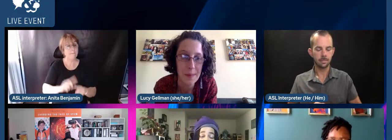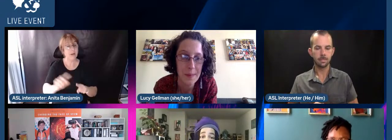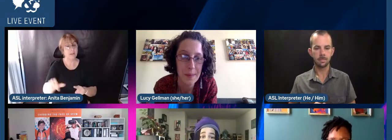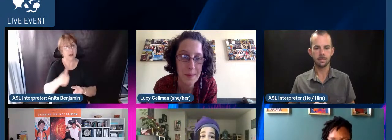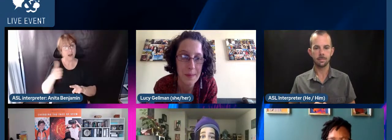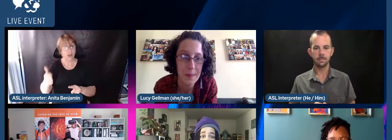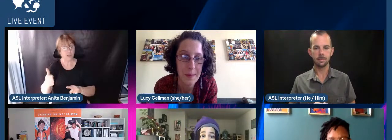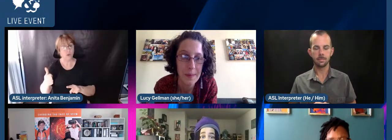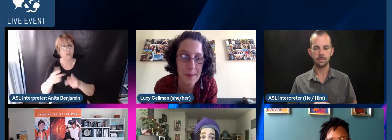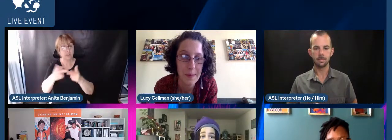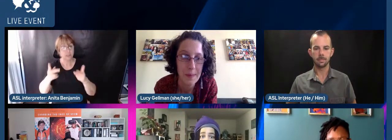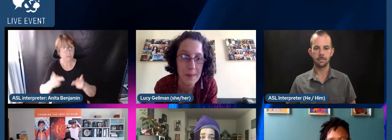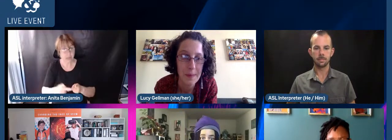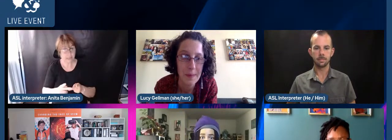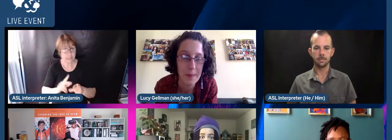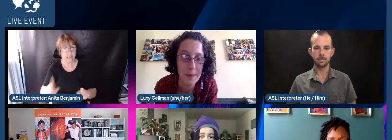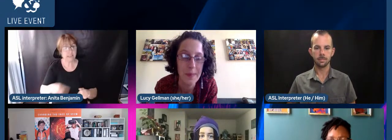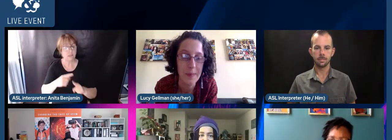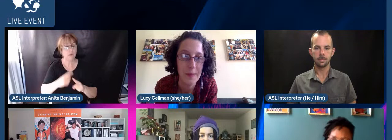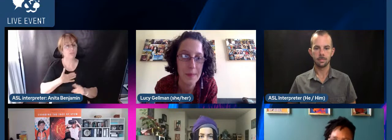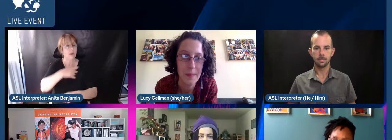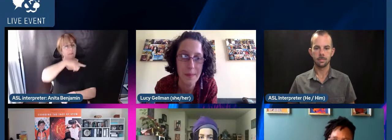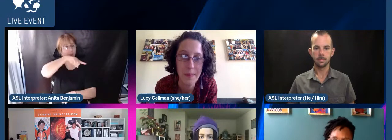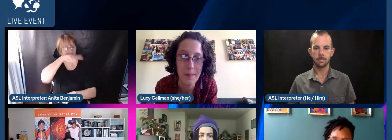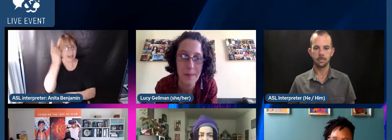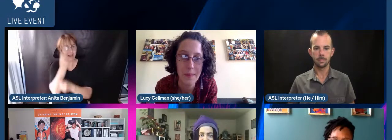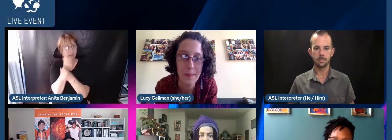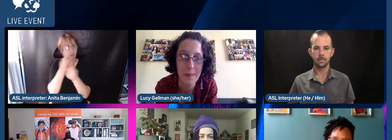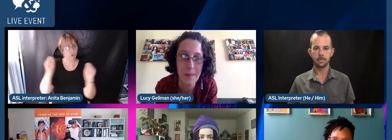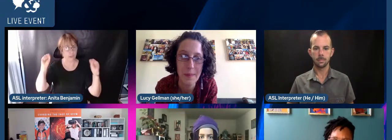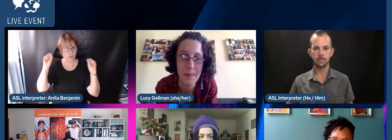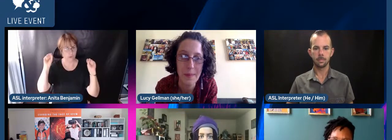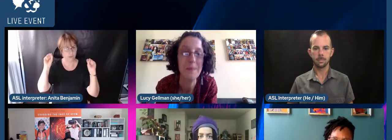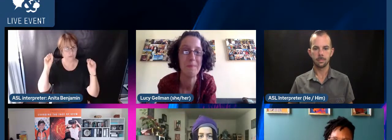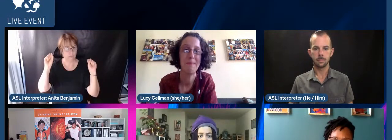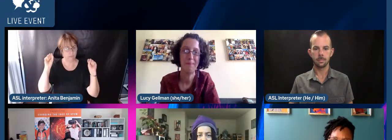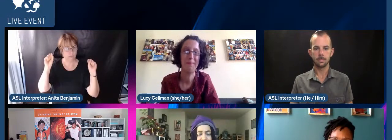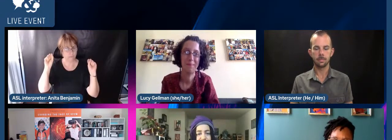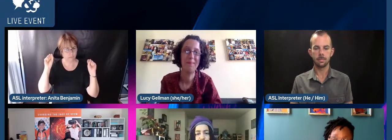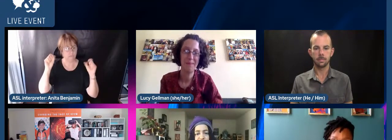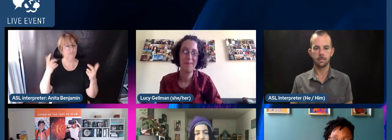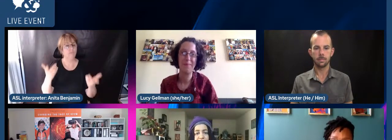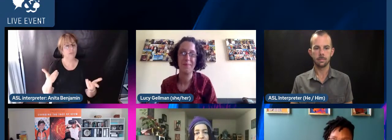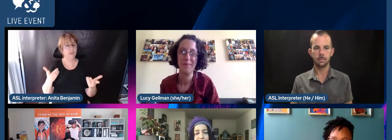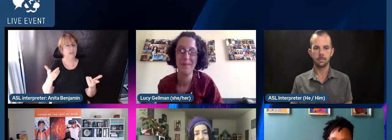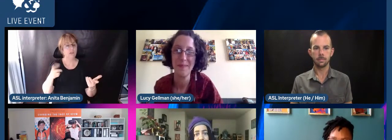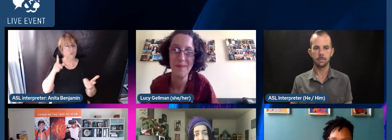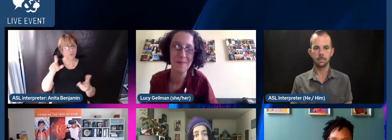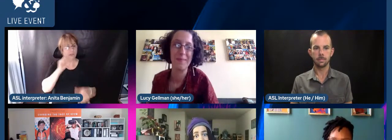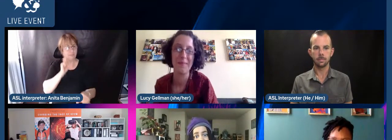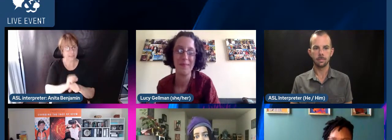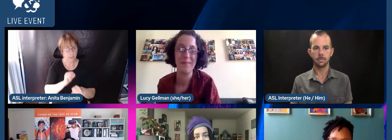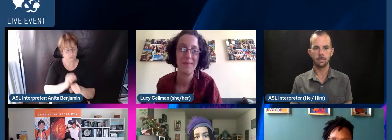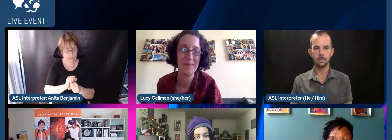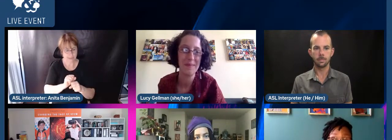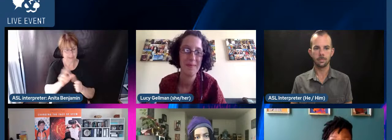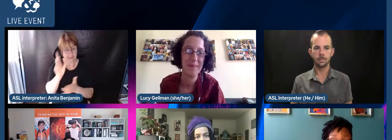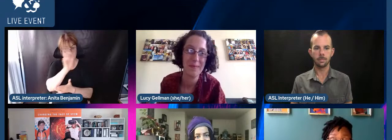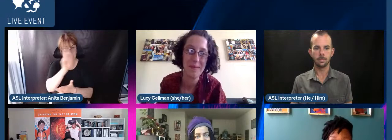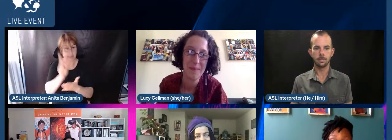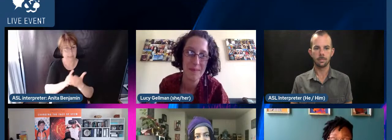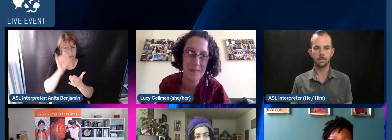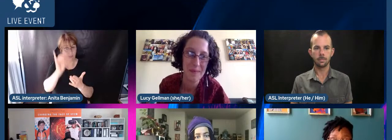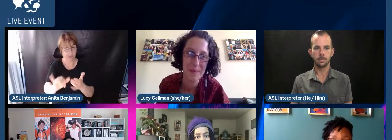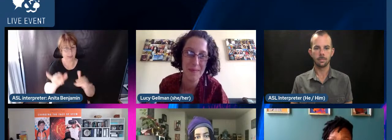supposed to be a space that's about my Black liberation. Mm. And I can't get there. They've literally designed it